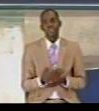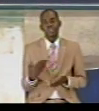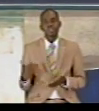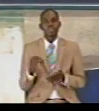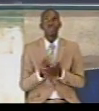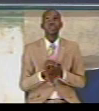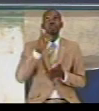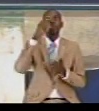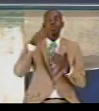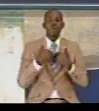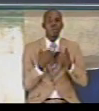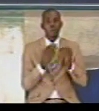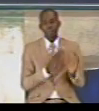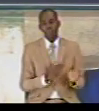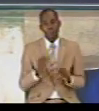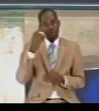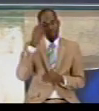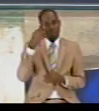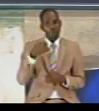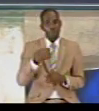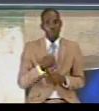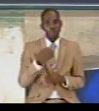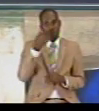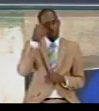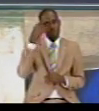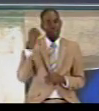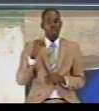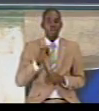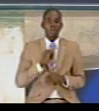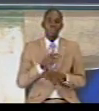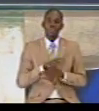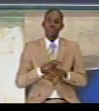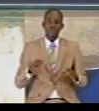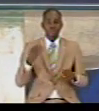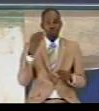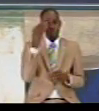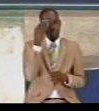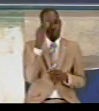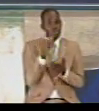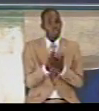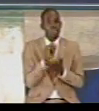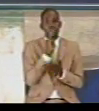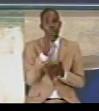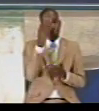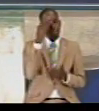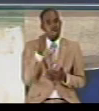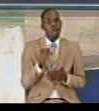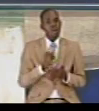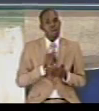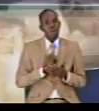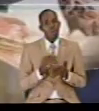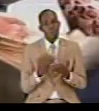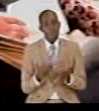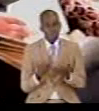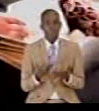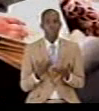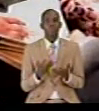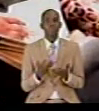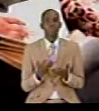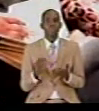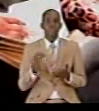planned for me. Because I don't know, that's why I long, I desire,